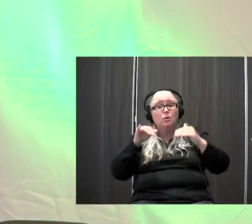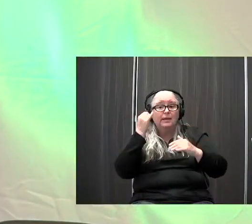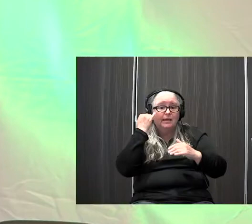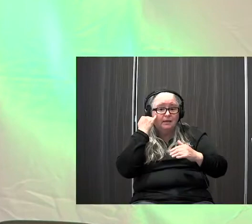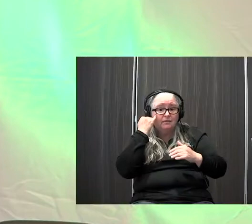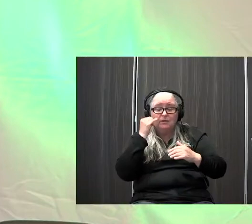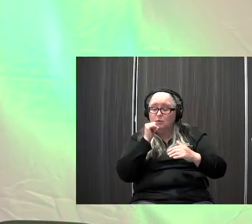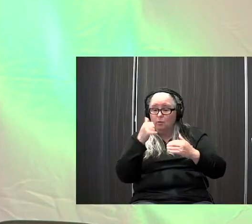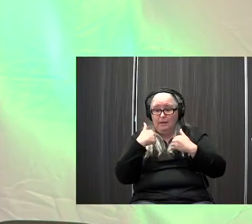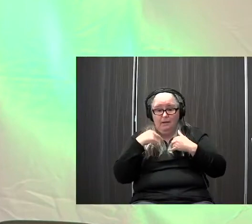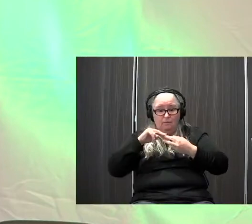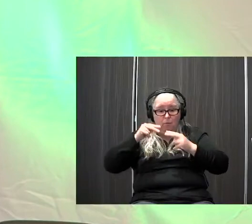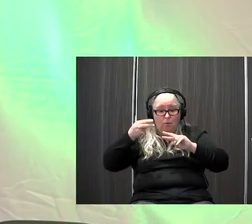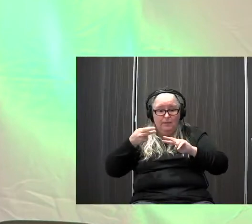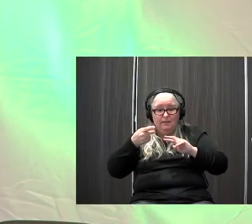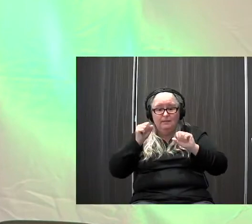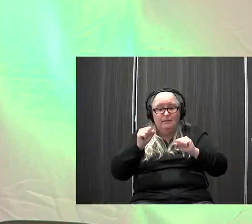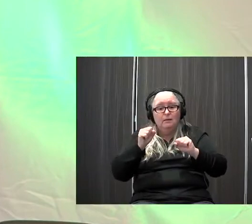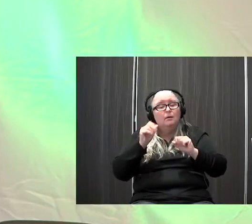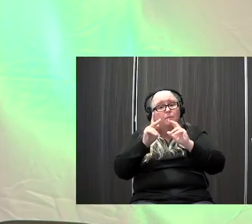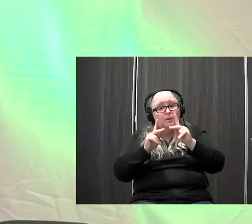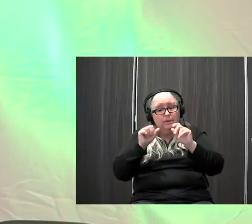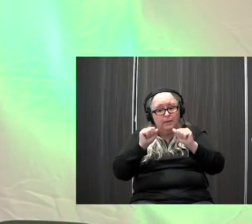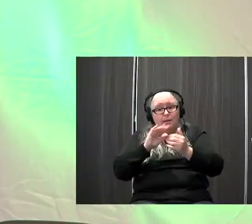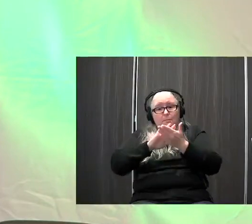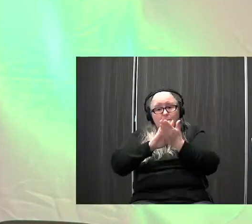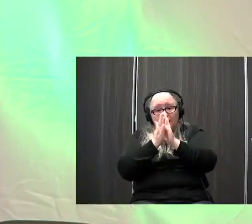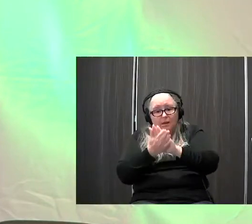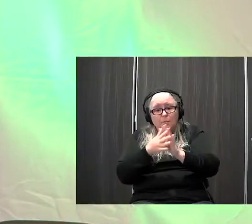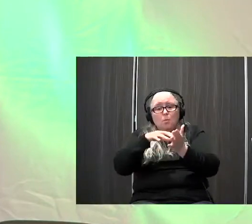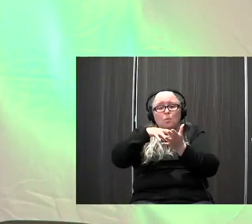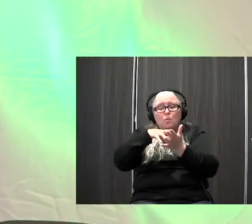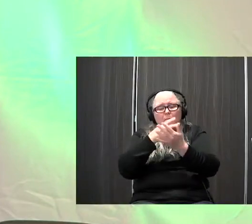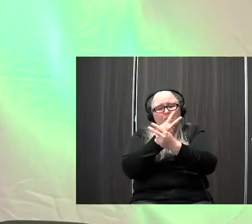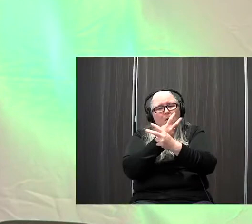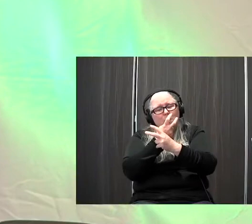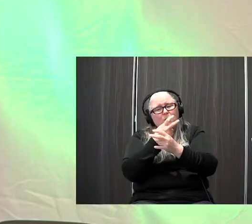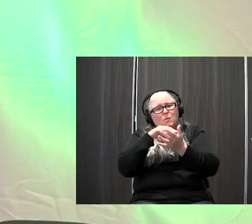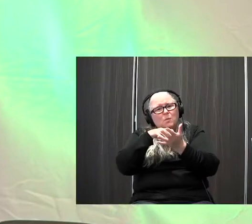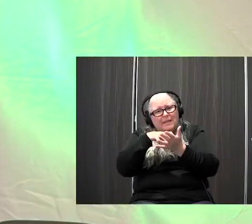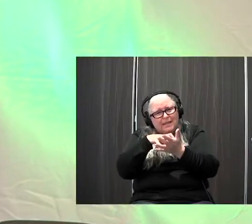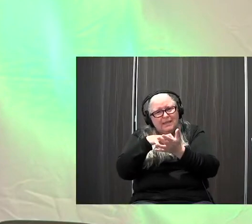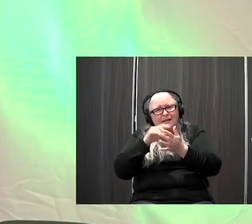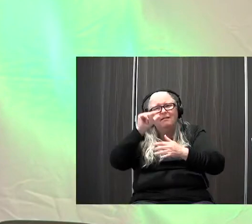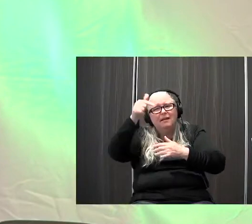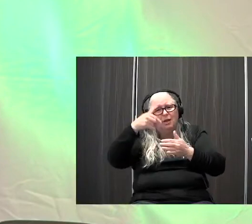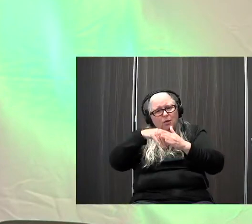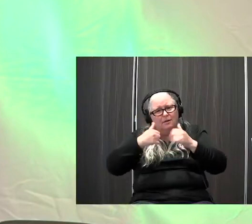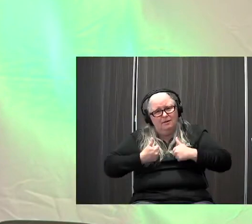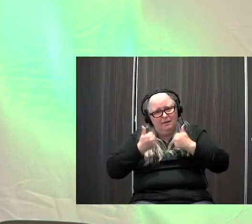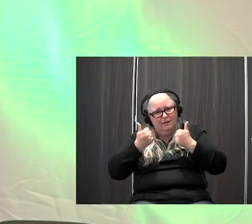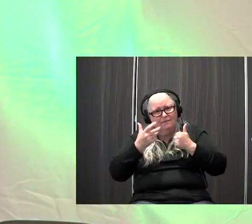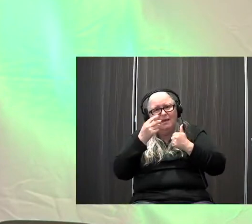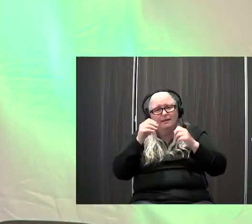people can become osteoporotic, which means that they have fragile or weak bones and may